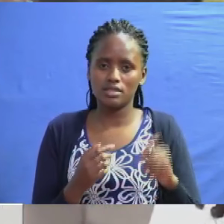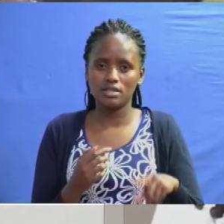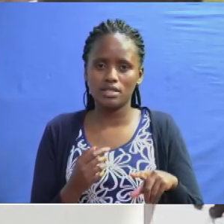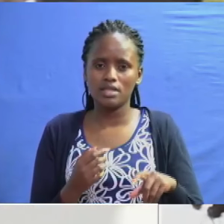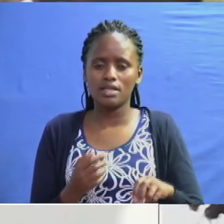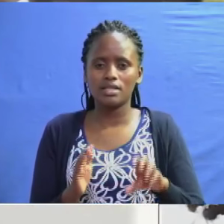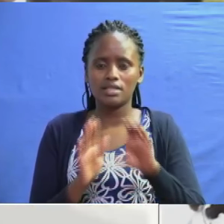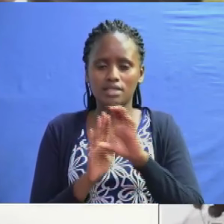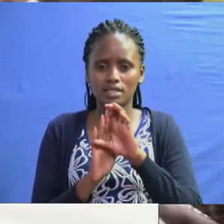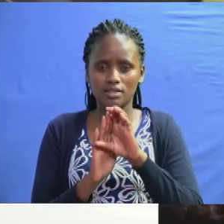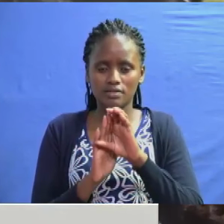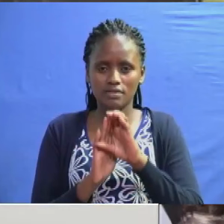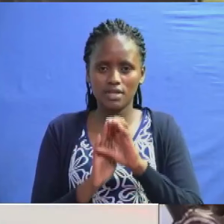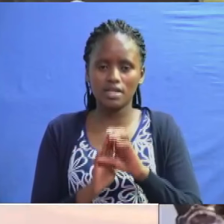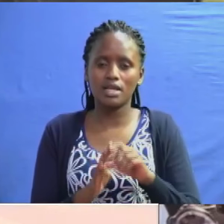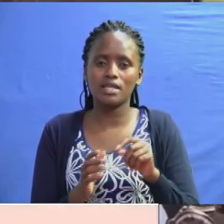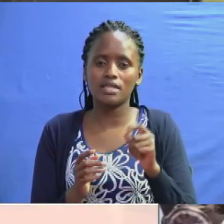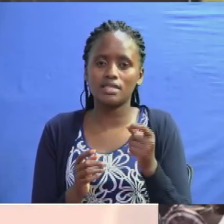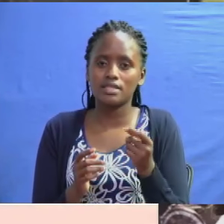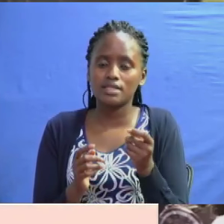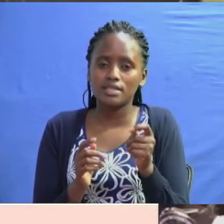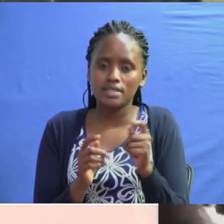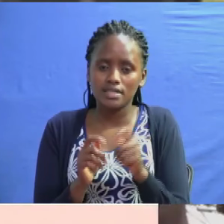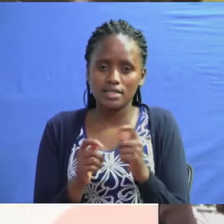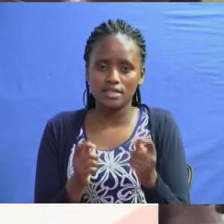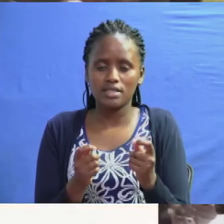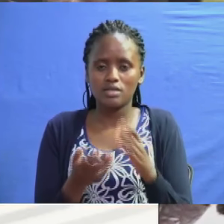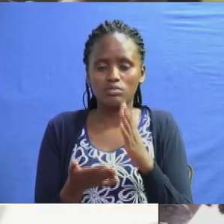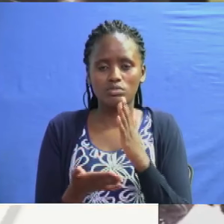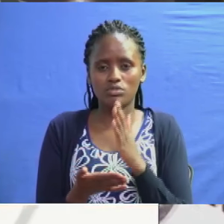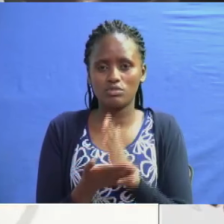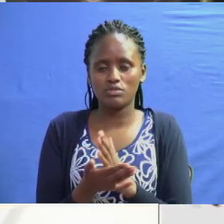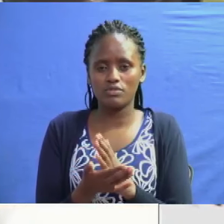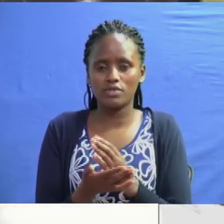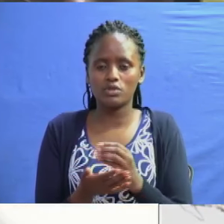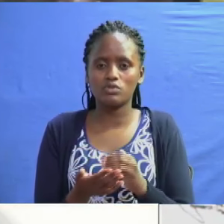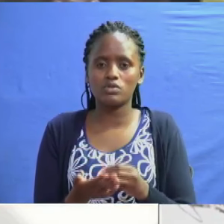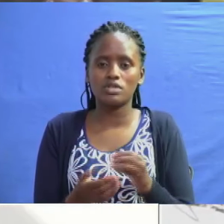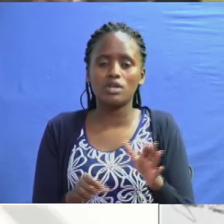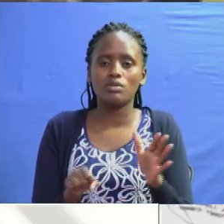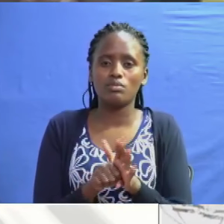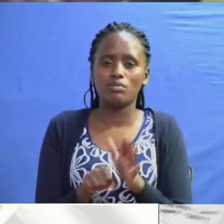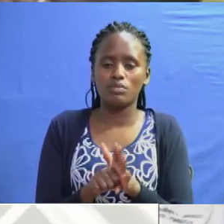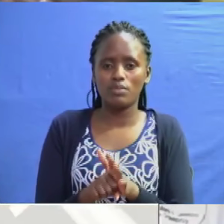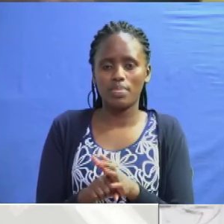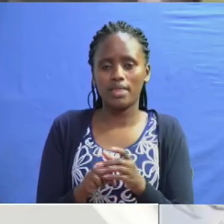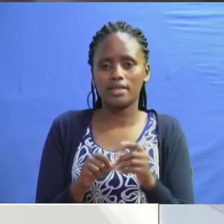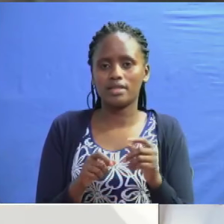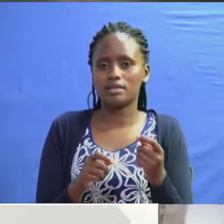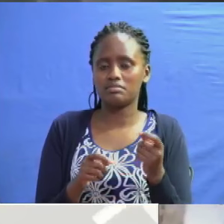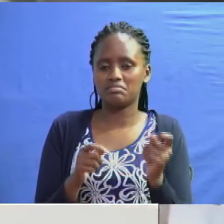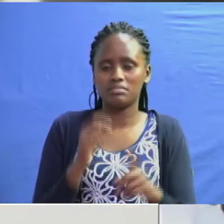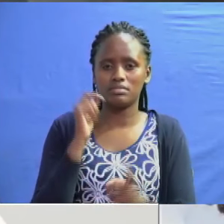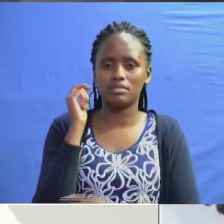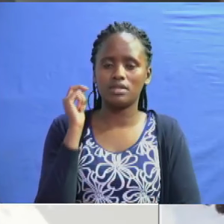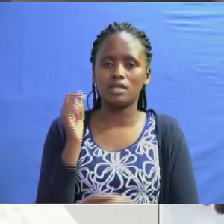is certified and that is tested and proven to yield much more than the conventional seeds that